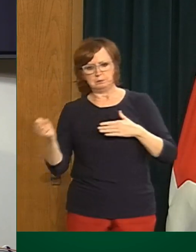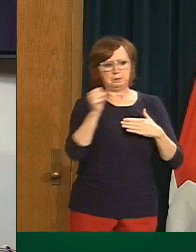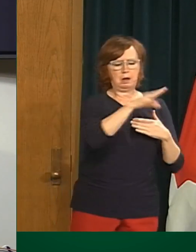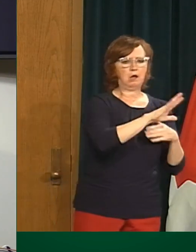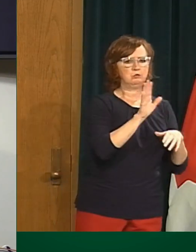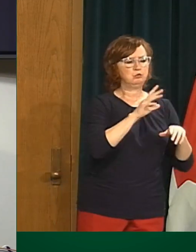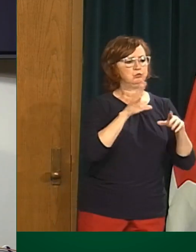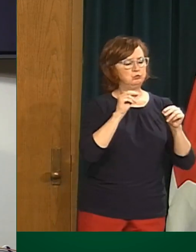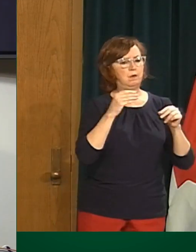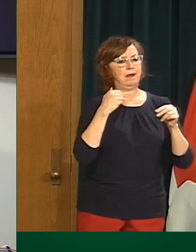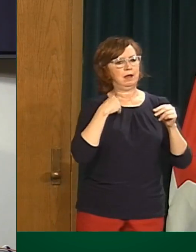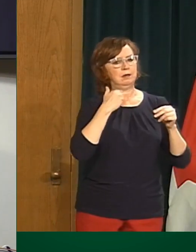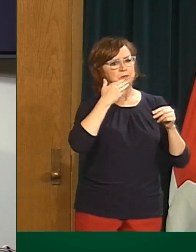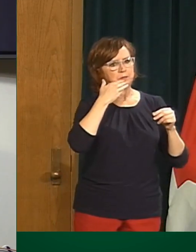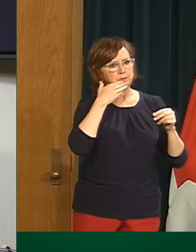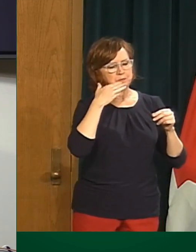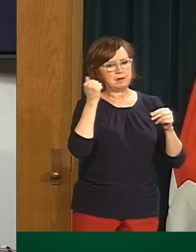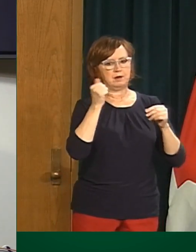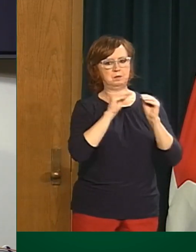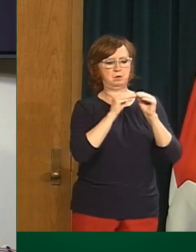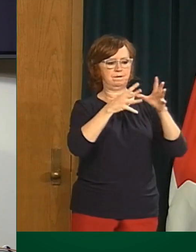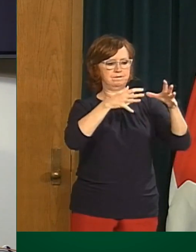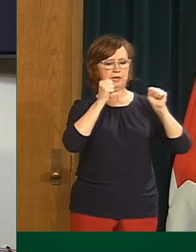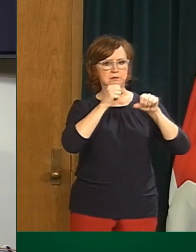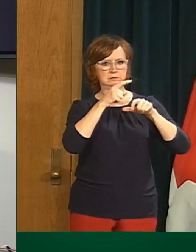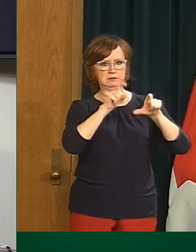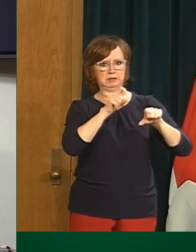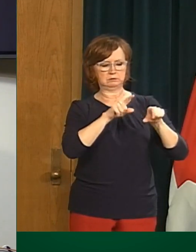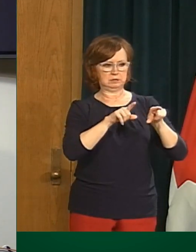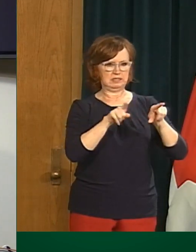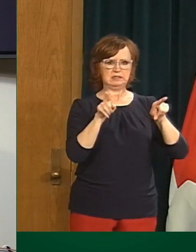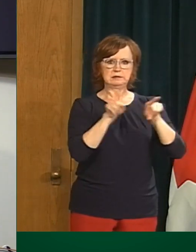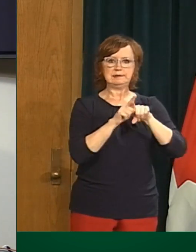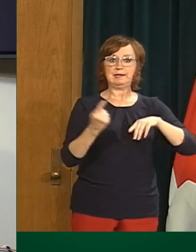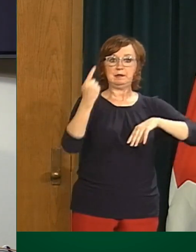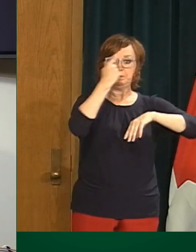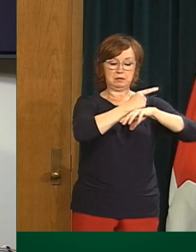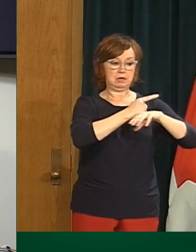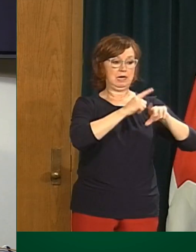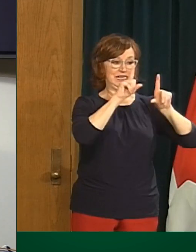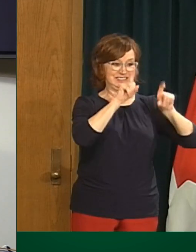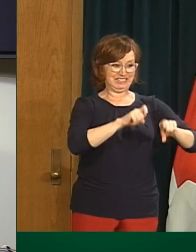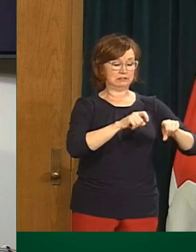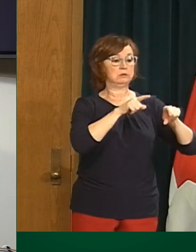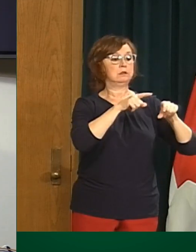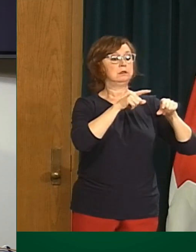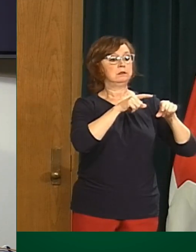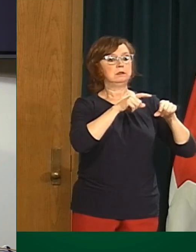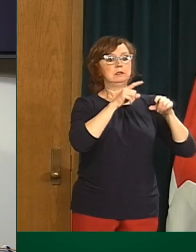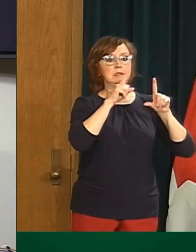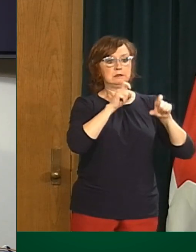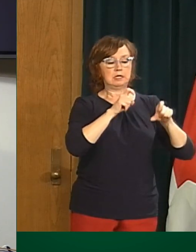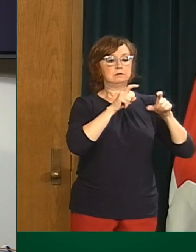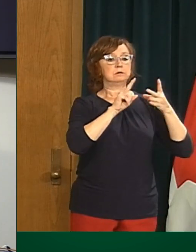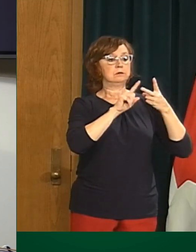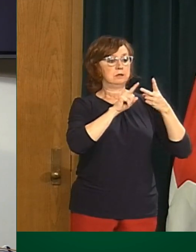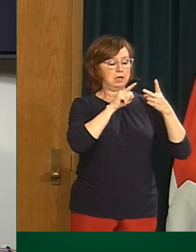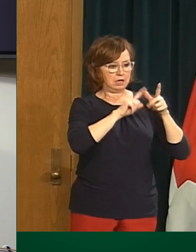factors and get this test at the same day. So we are also have this